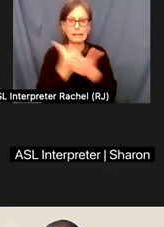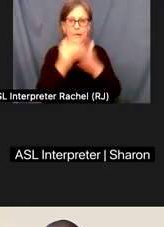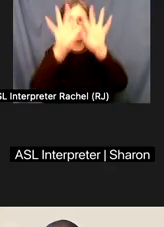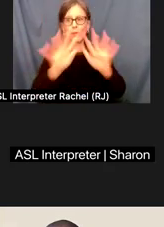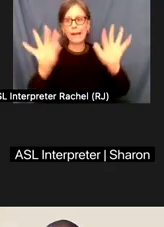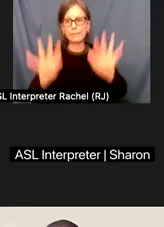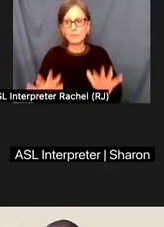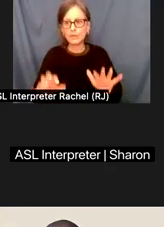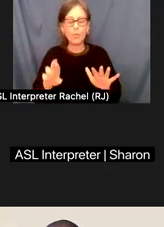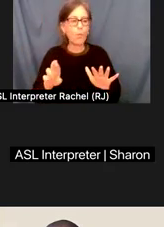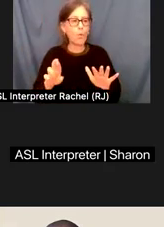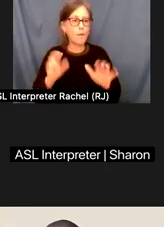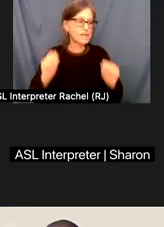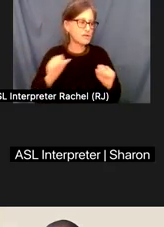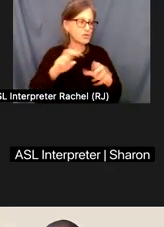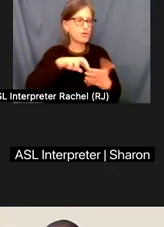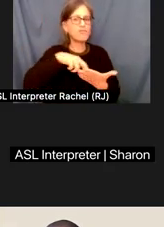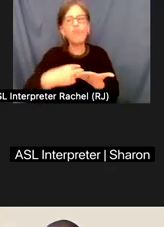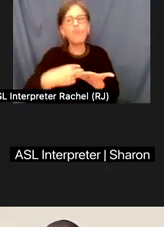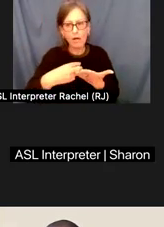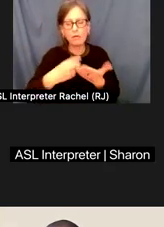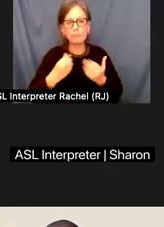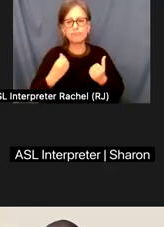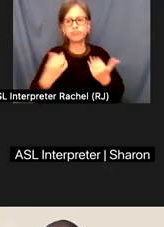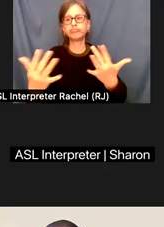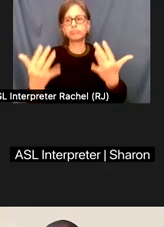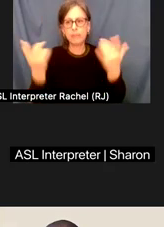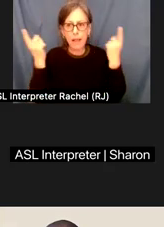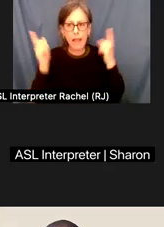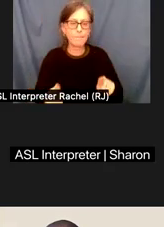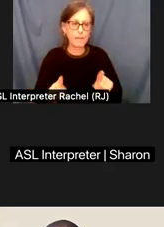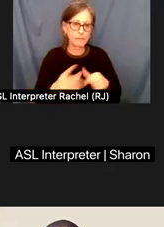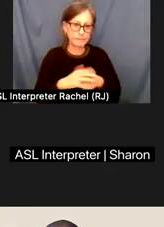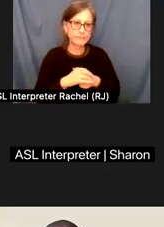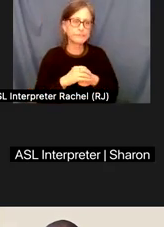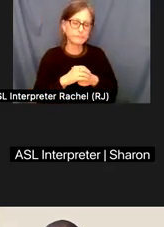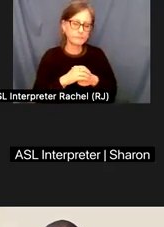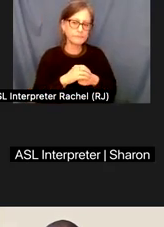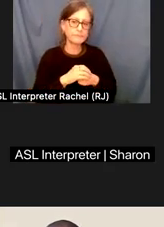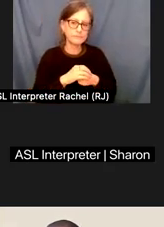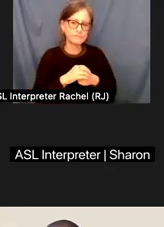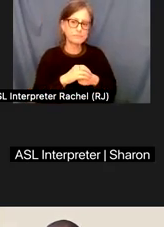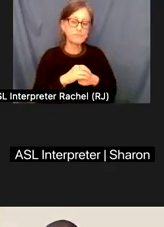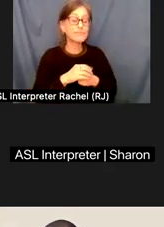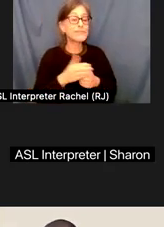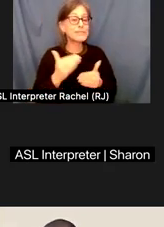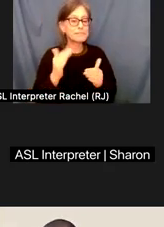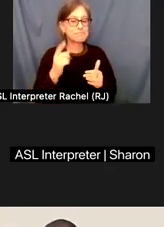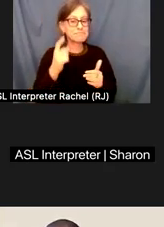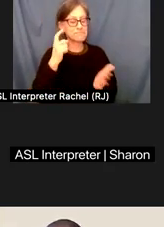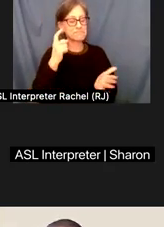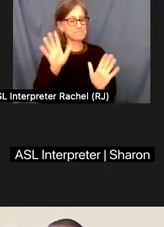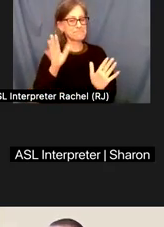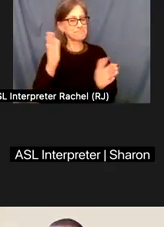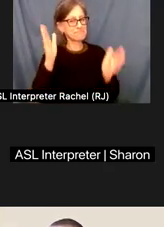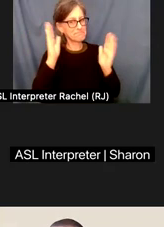and, potentially could fall over and create a fire hazard in that way too. So pay attention to your decorating around